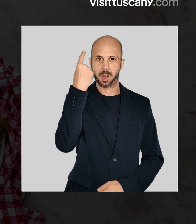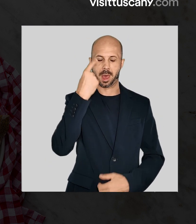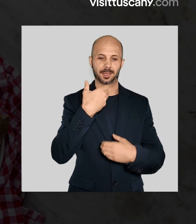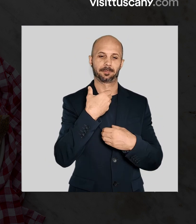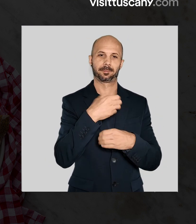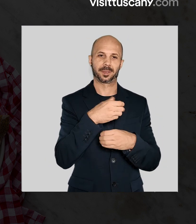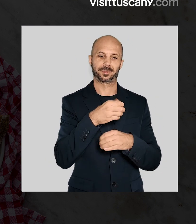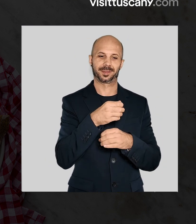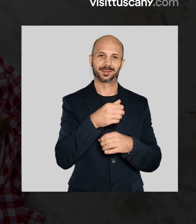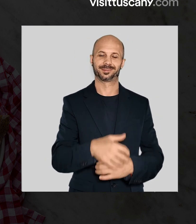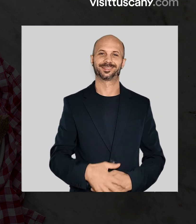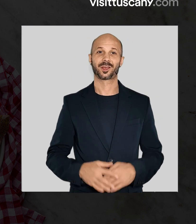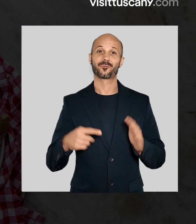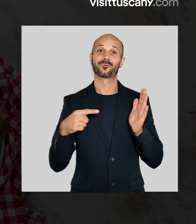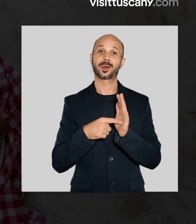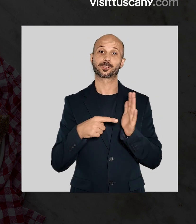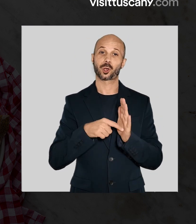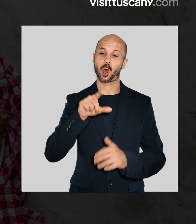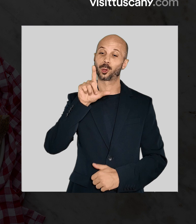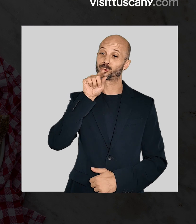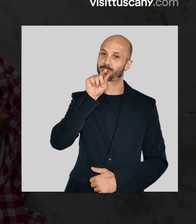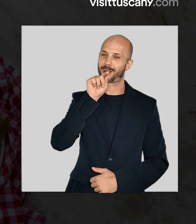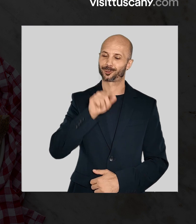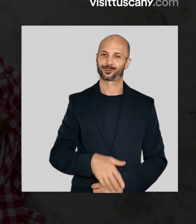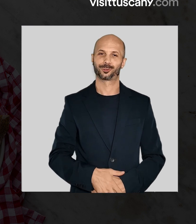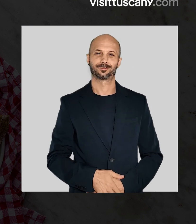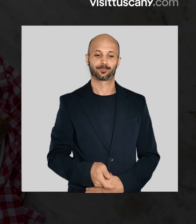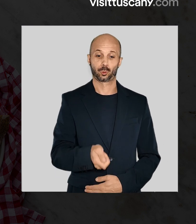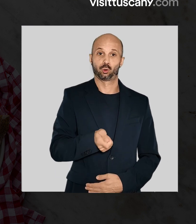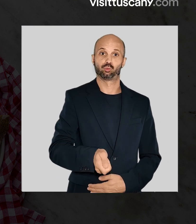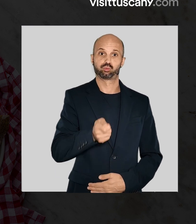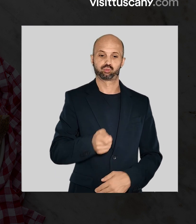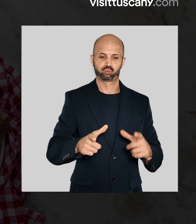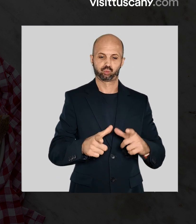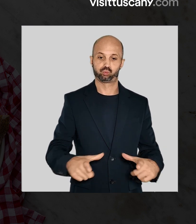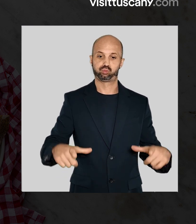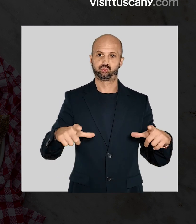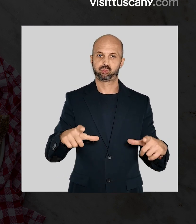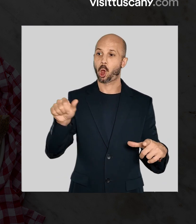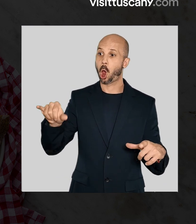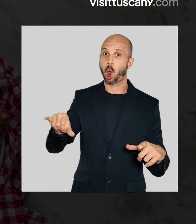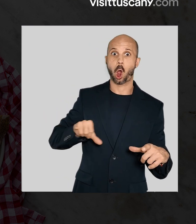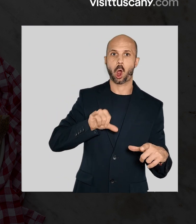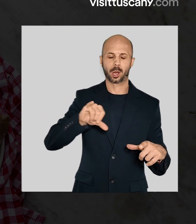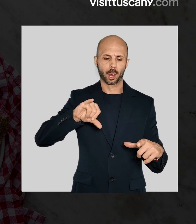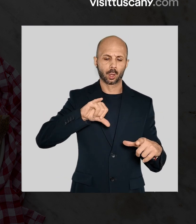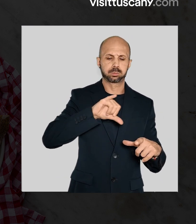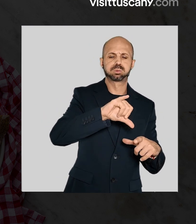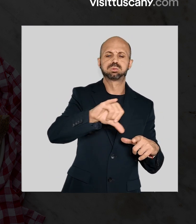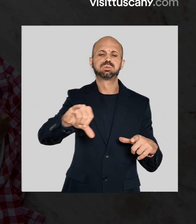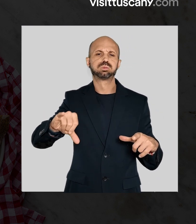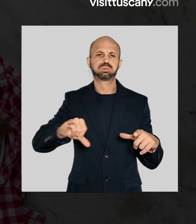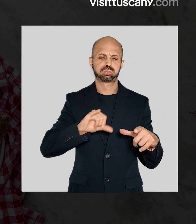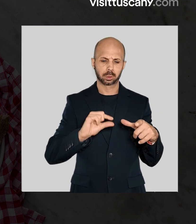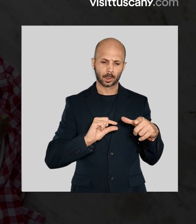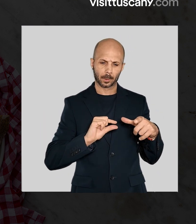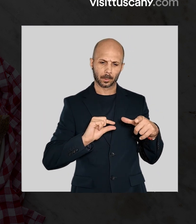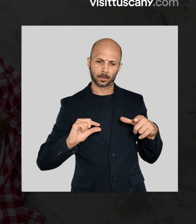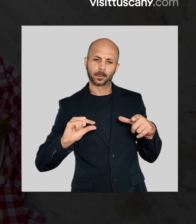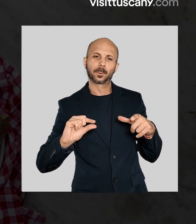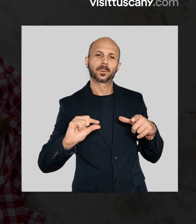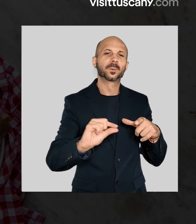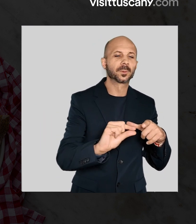Method: heat a few tablespoons of olive oil in a large pan with 2 cloves of garlic and some sage